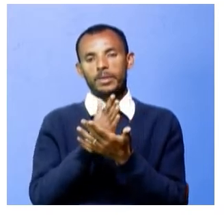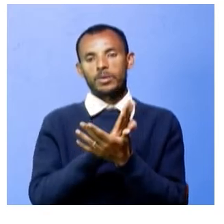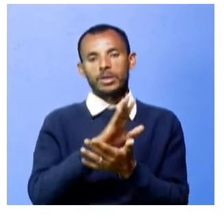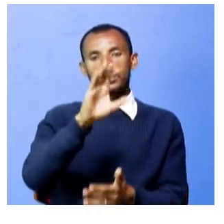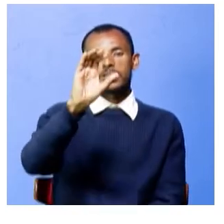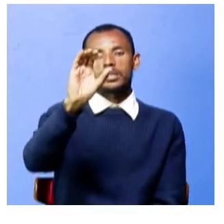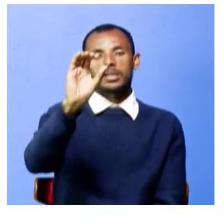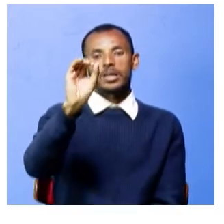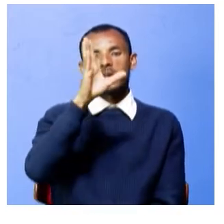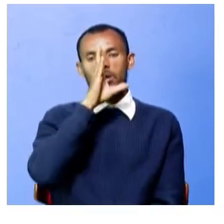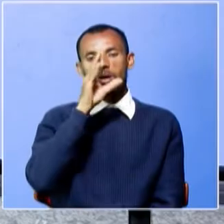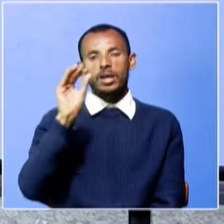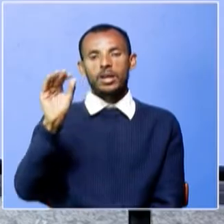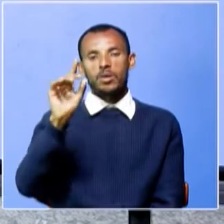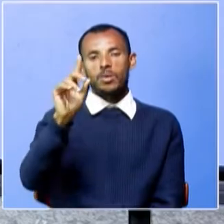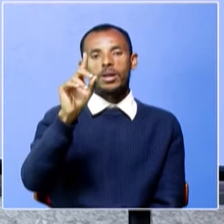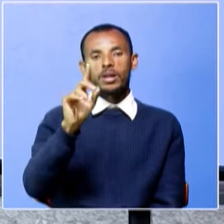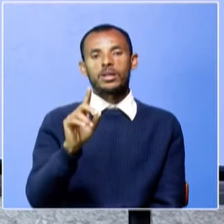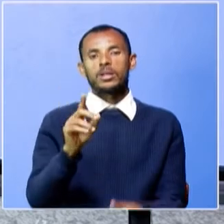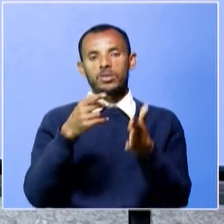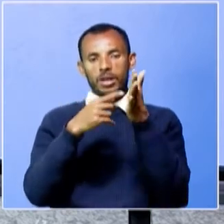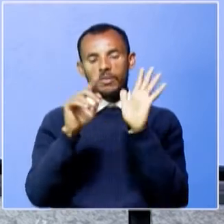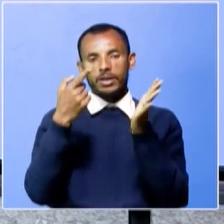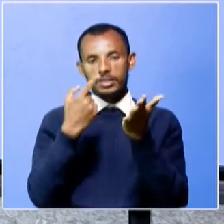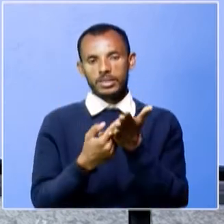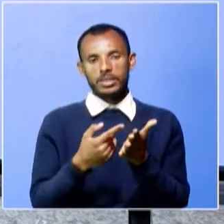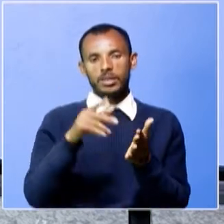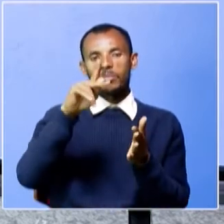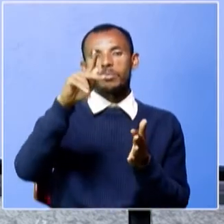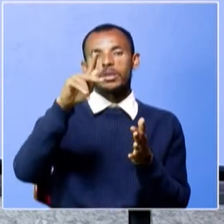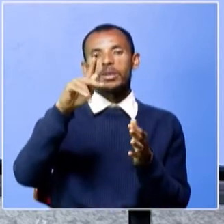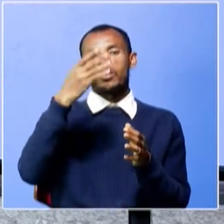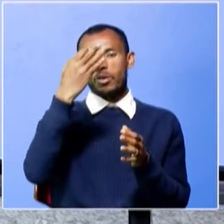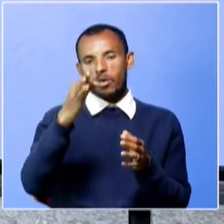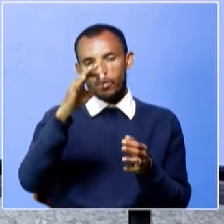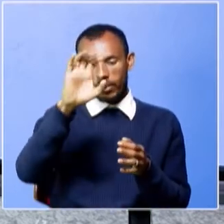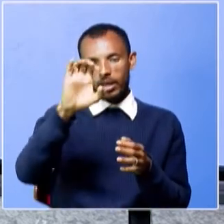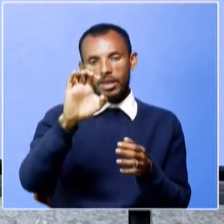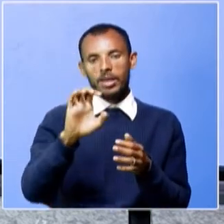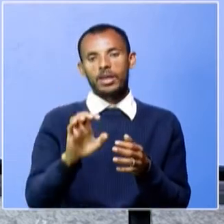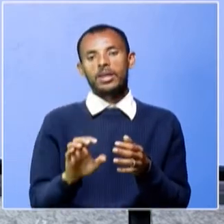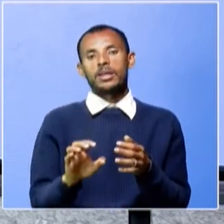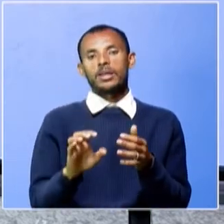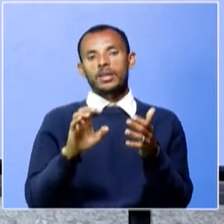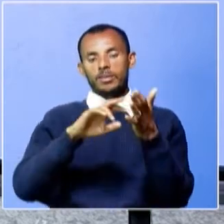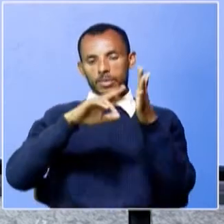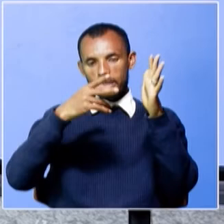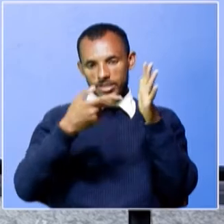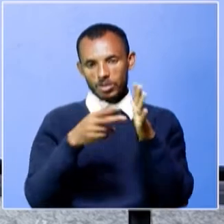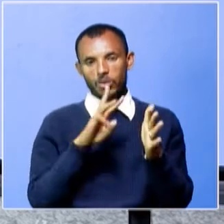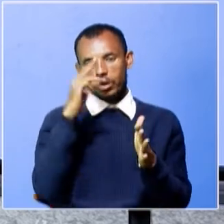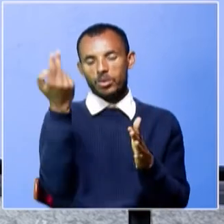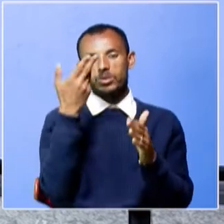0 and 1. Okay, just to clarify this P of E is a notation that we use